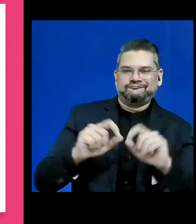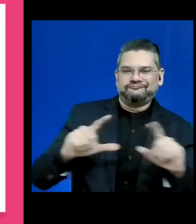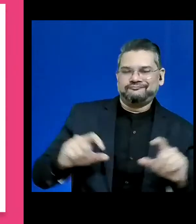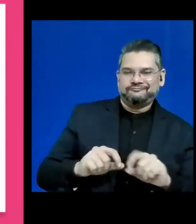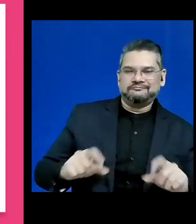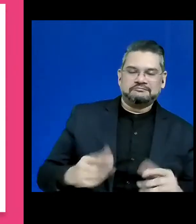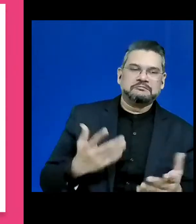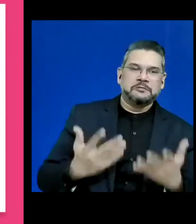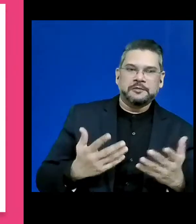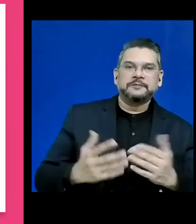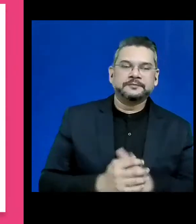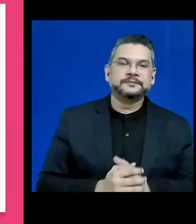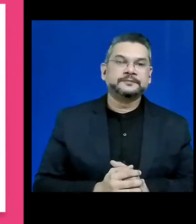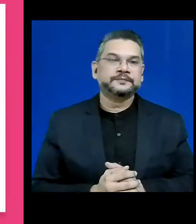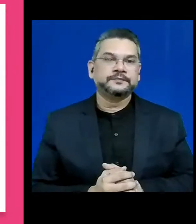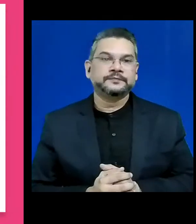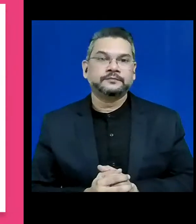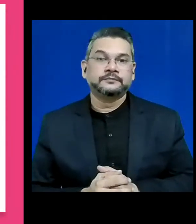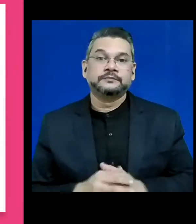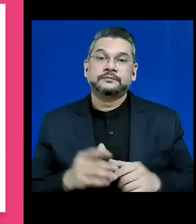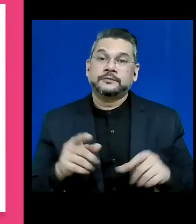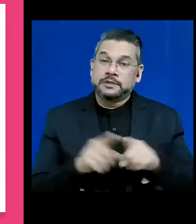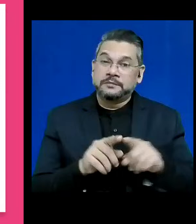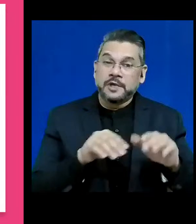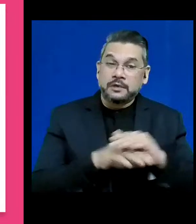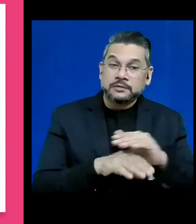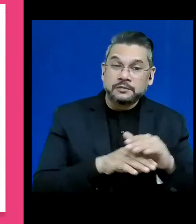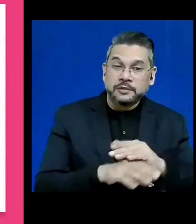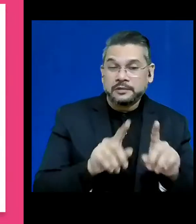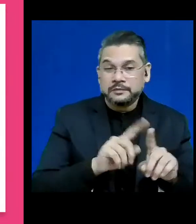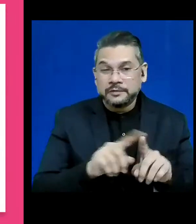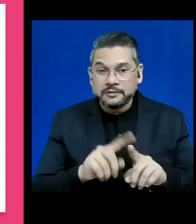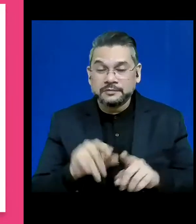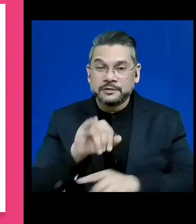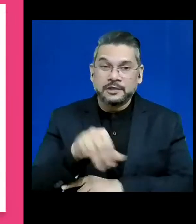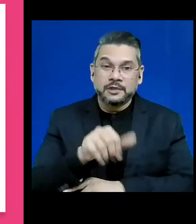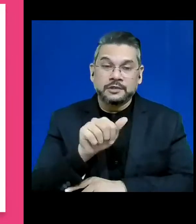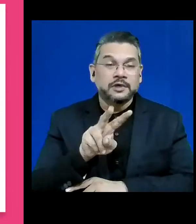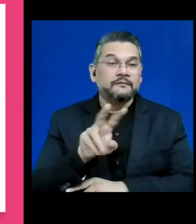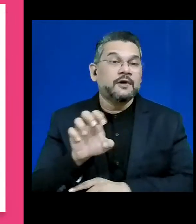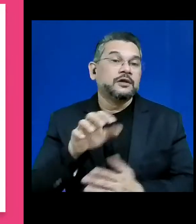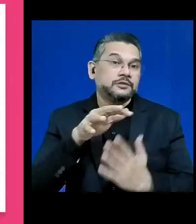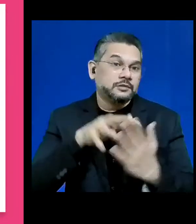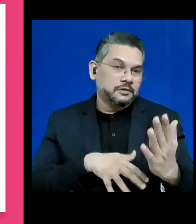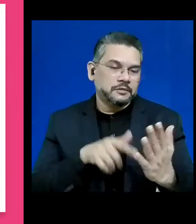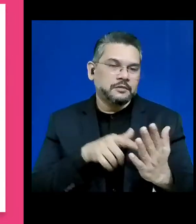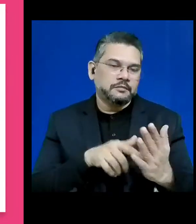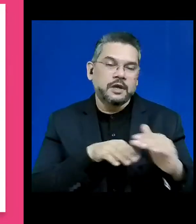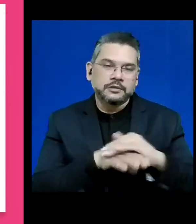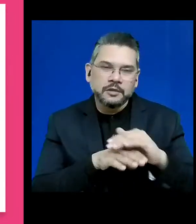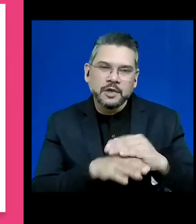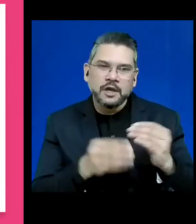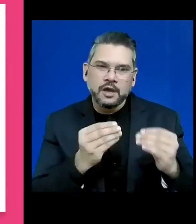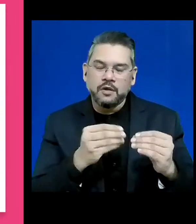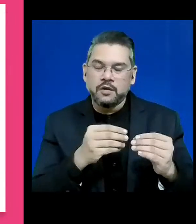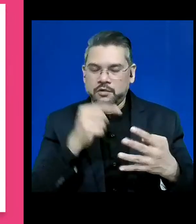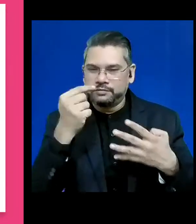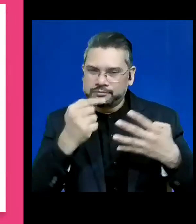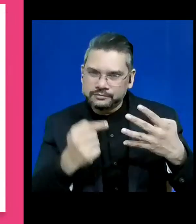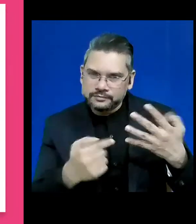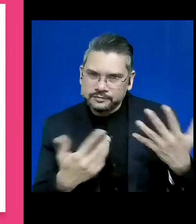So there's also a number of accessibility considerations for JavaScript. For developers,